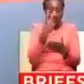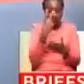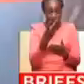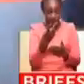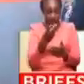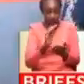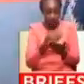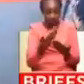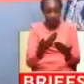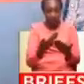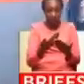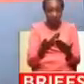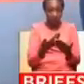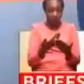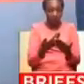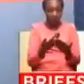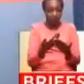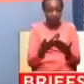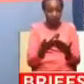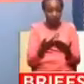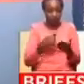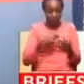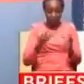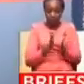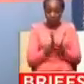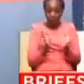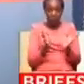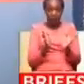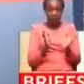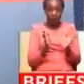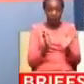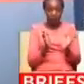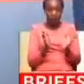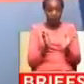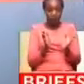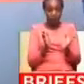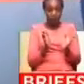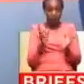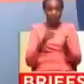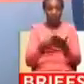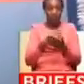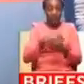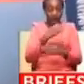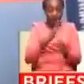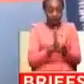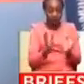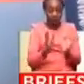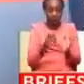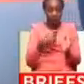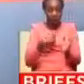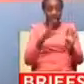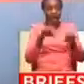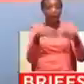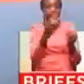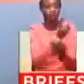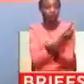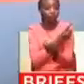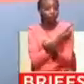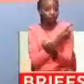inside that you peel back like that. So I opened it myself. It was sealed. And then after I opened it, I passed it back to Dr.